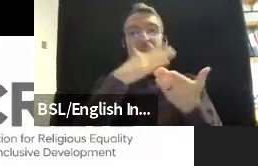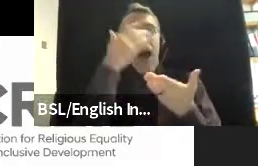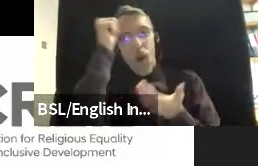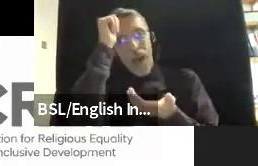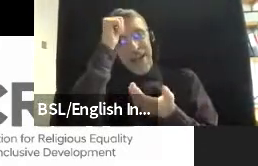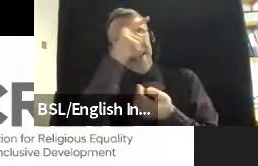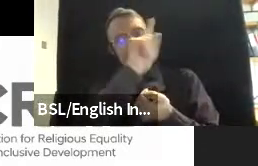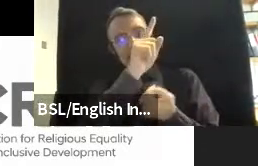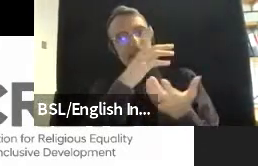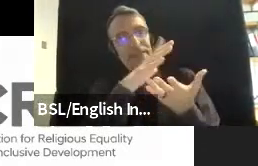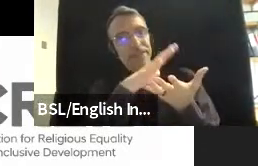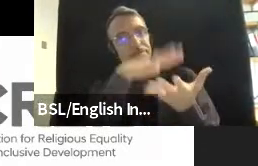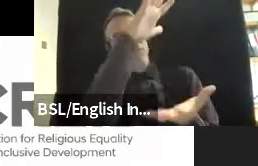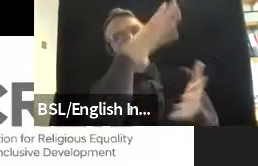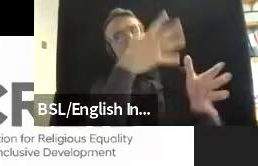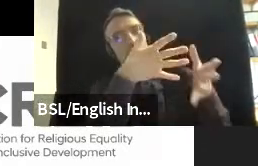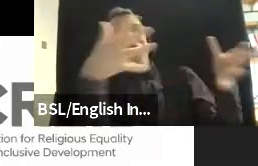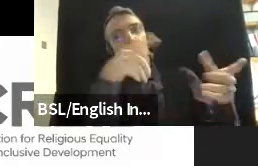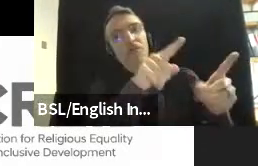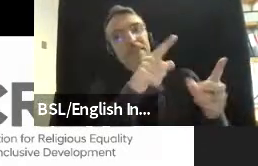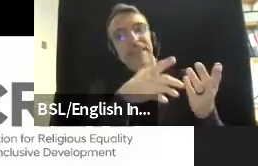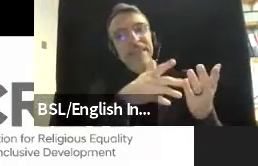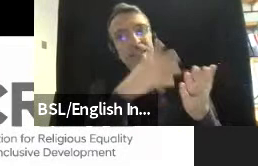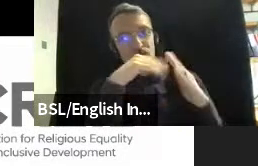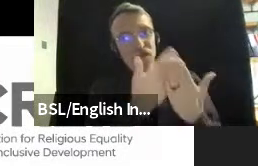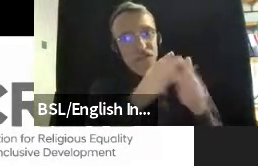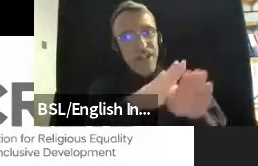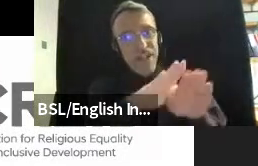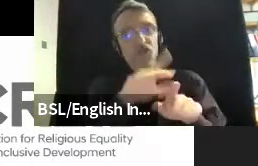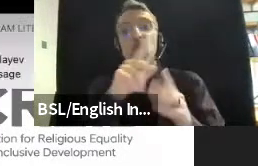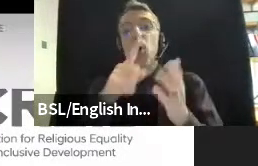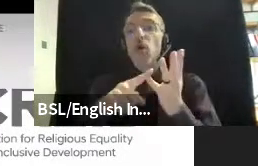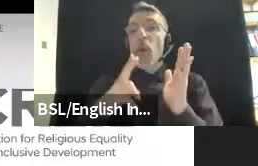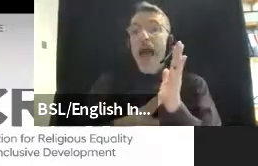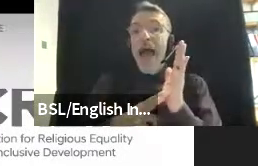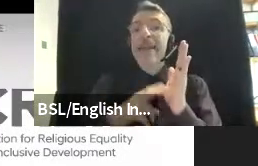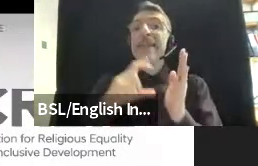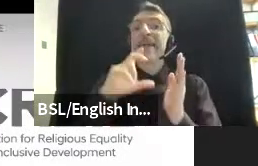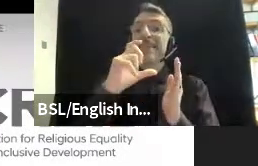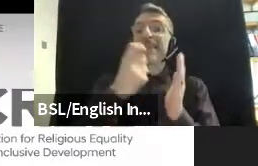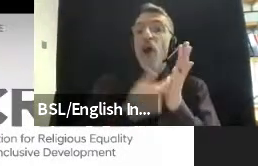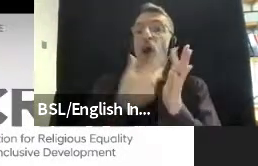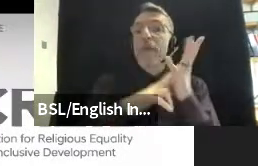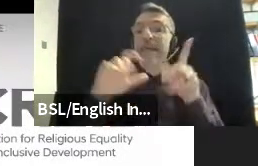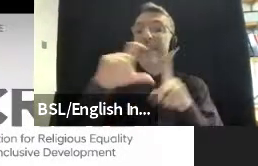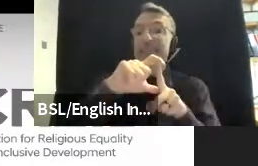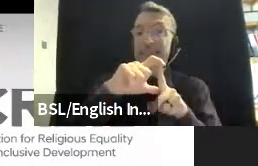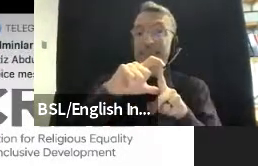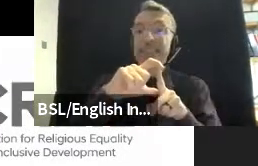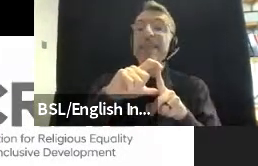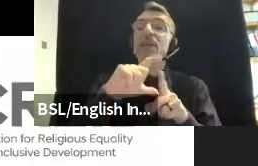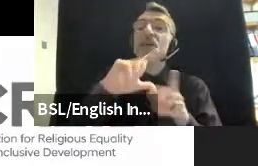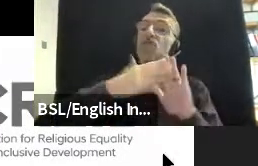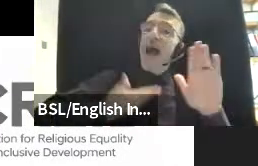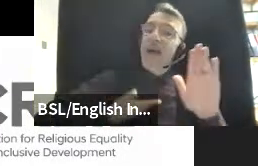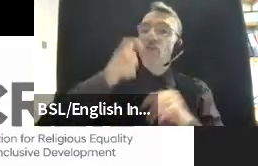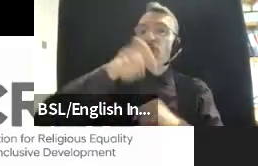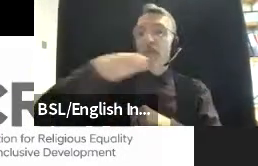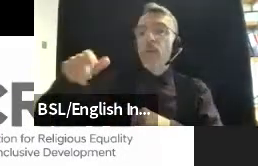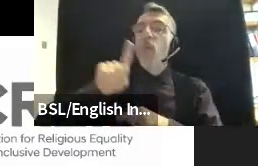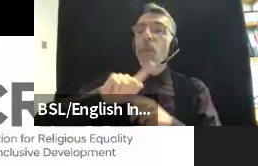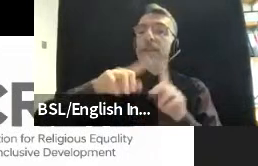of religion and belief. And finally, as the United Nations Convention on the Rights of Persons with Disabilities